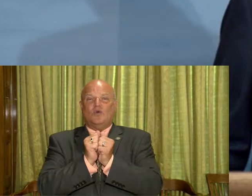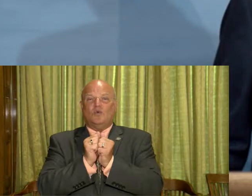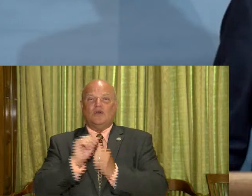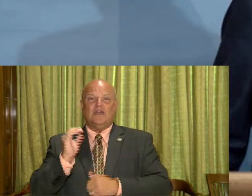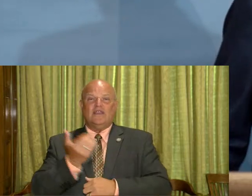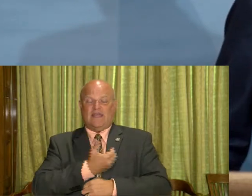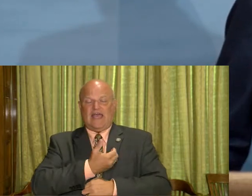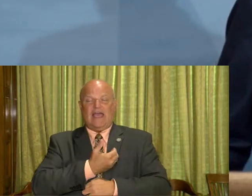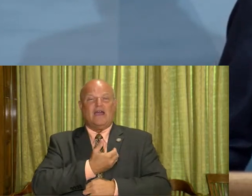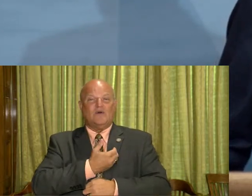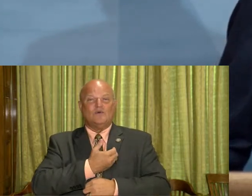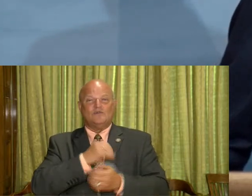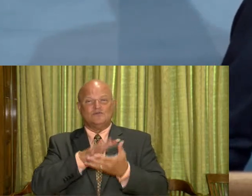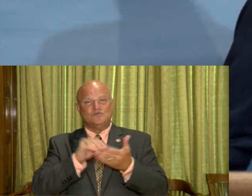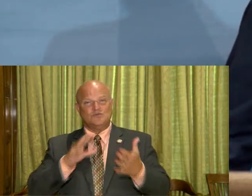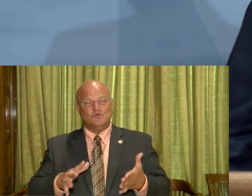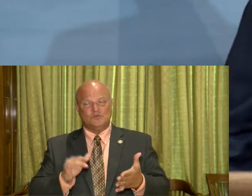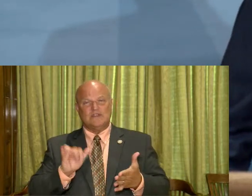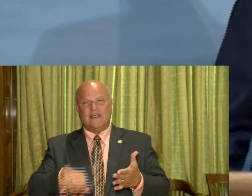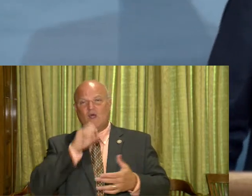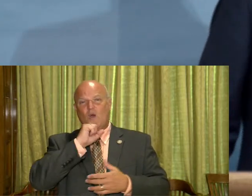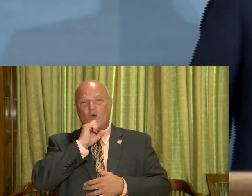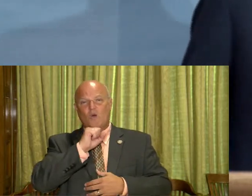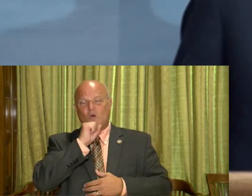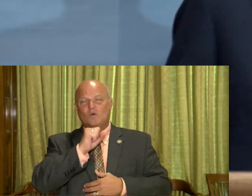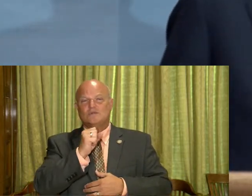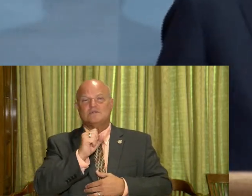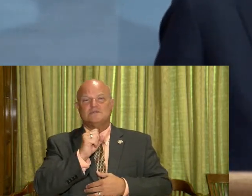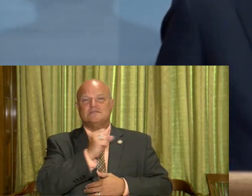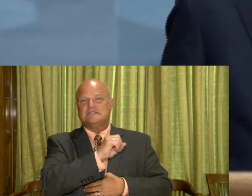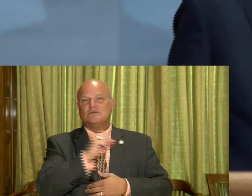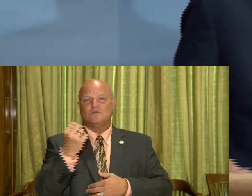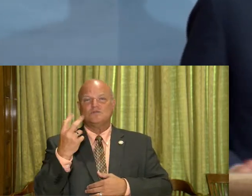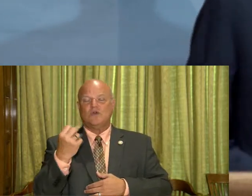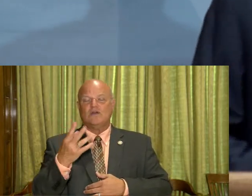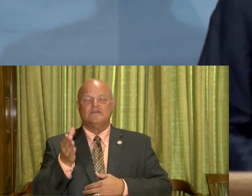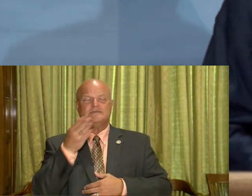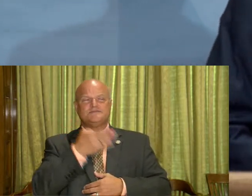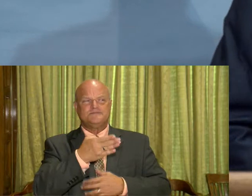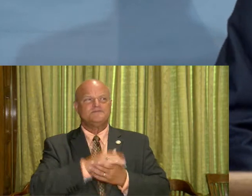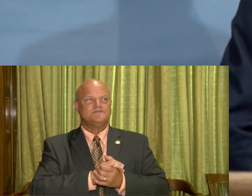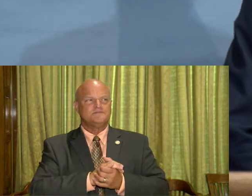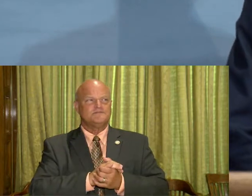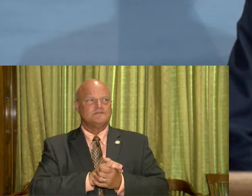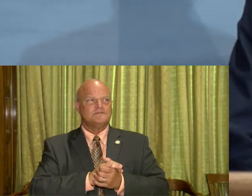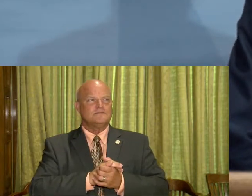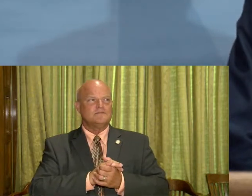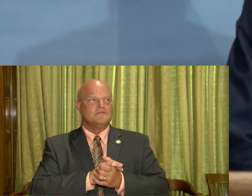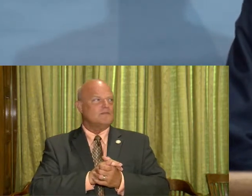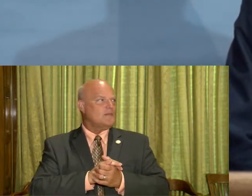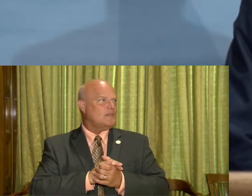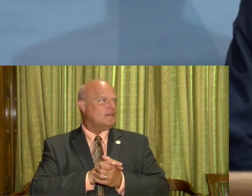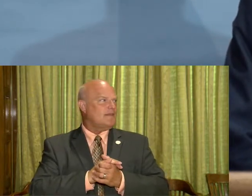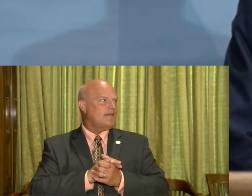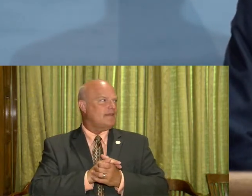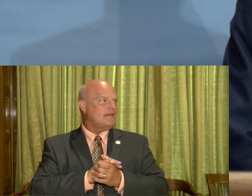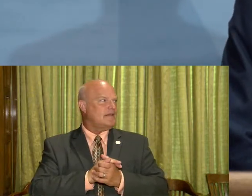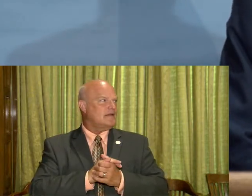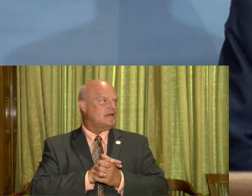our most vulnerable in that age group. Yes, ma'am. So clearly there are a lot of moving. Good afternoon, it's Brett